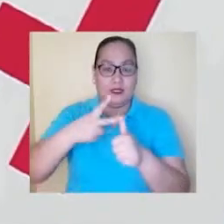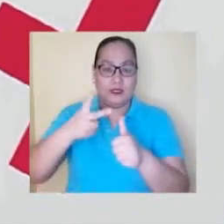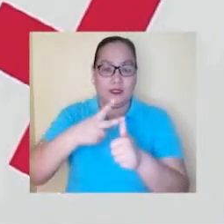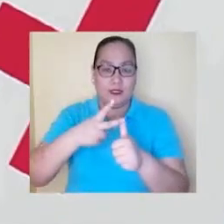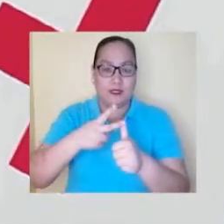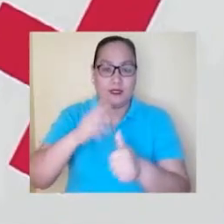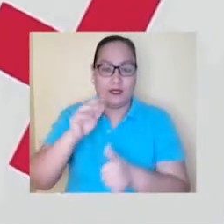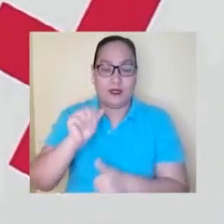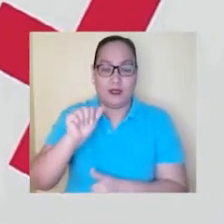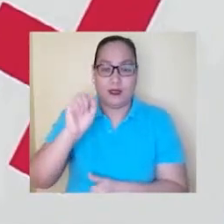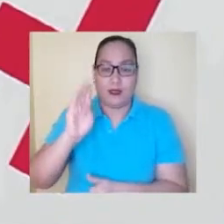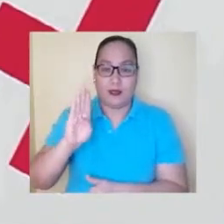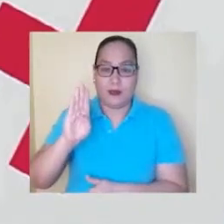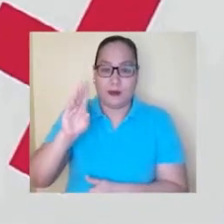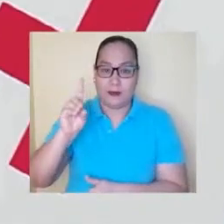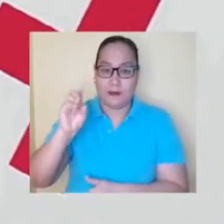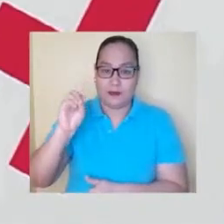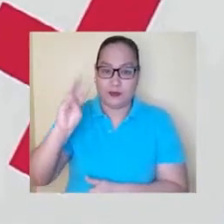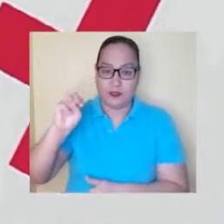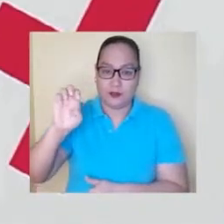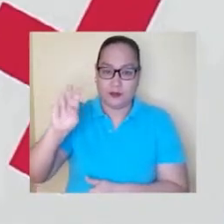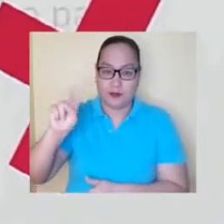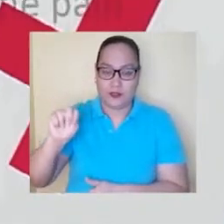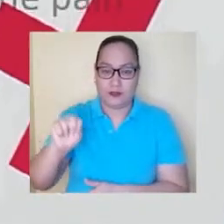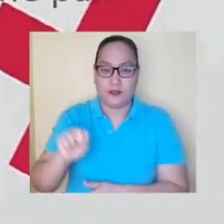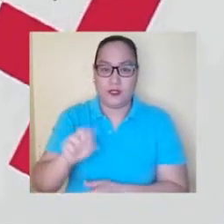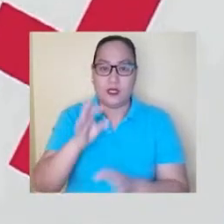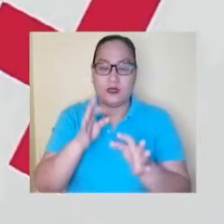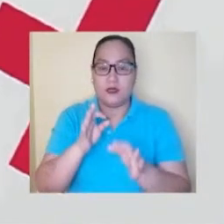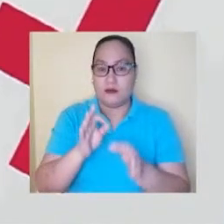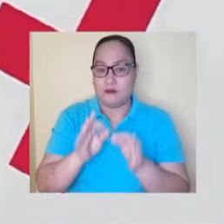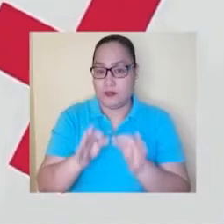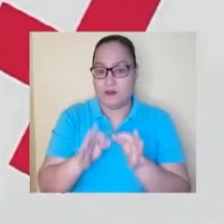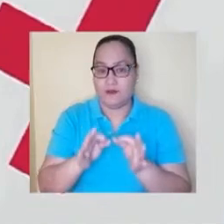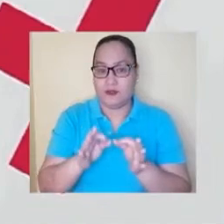Second, abdomen. Does the victim's